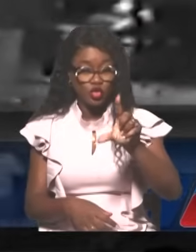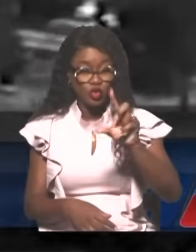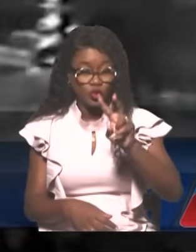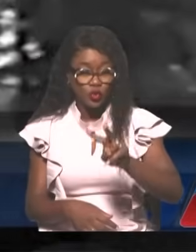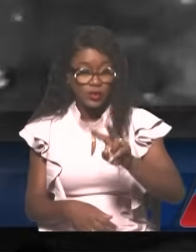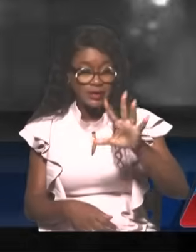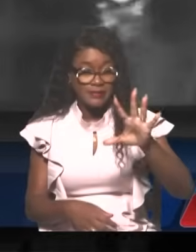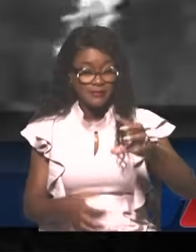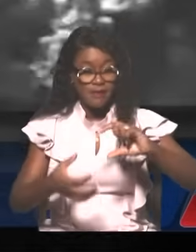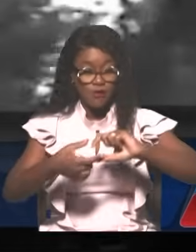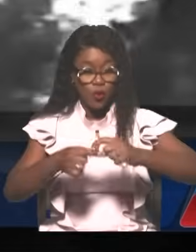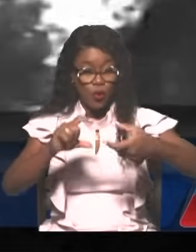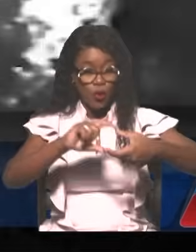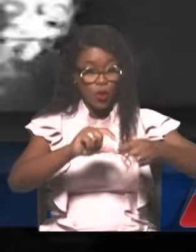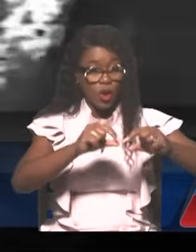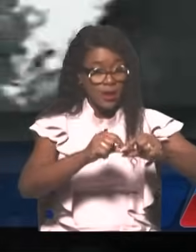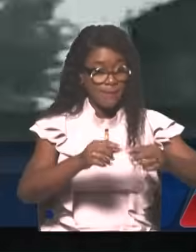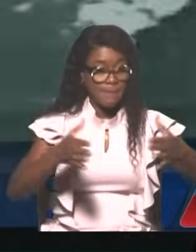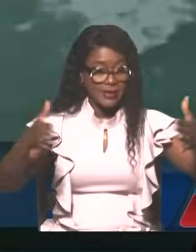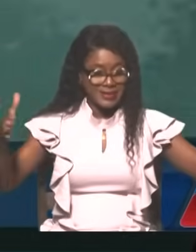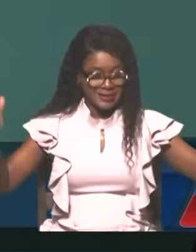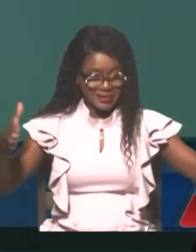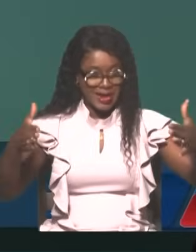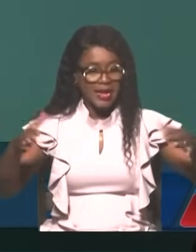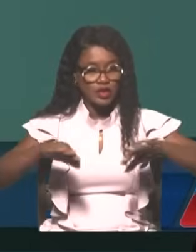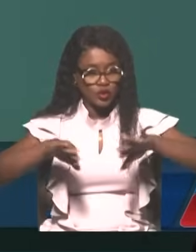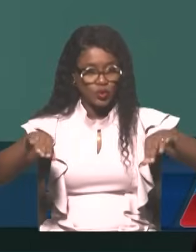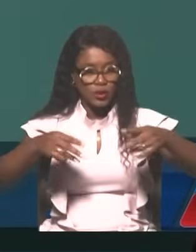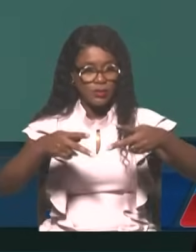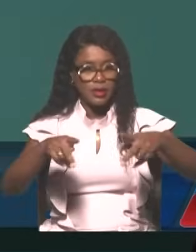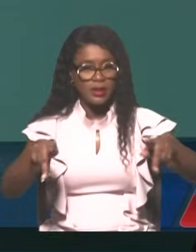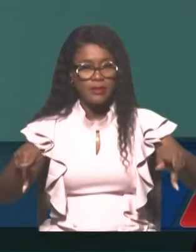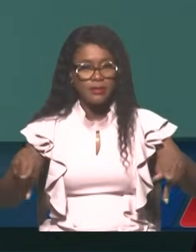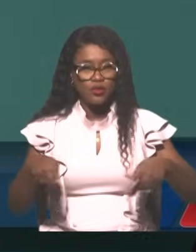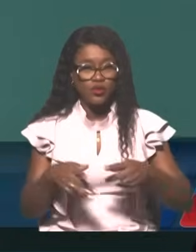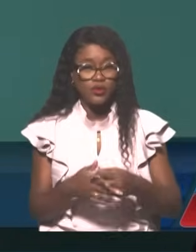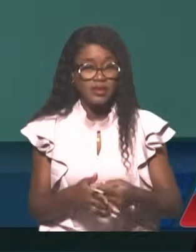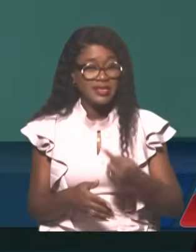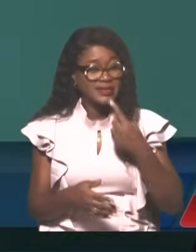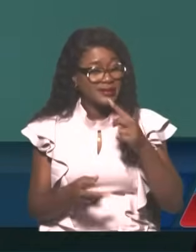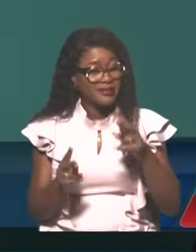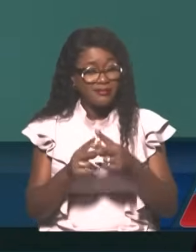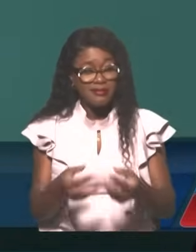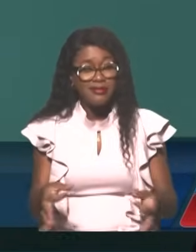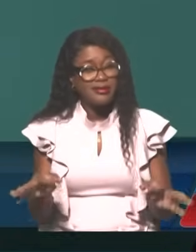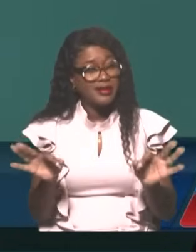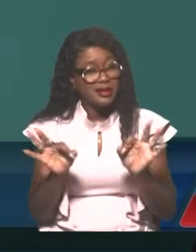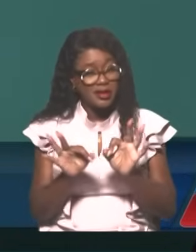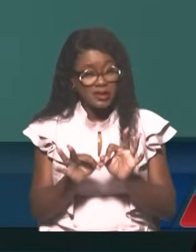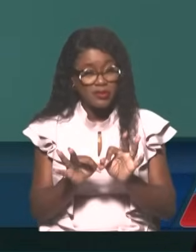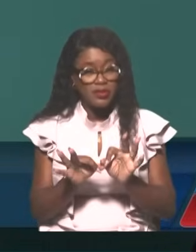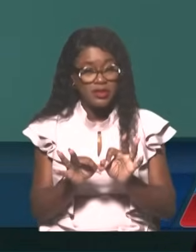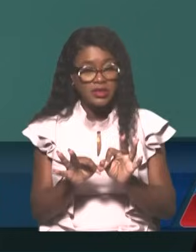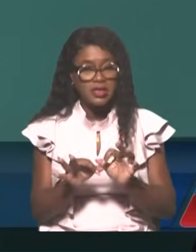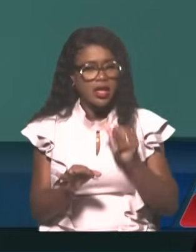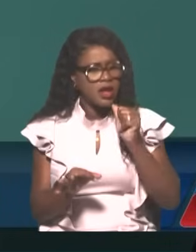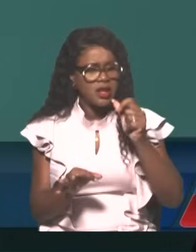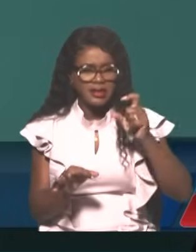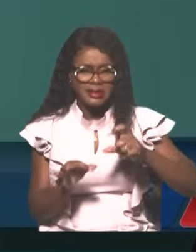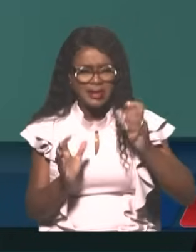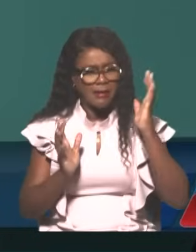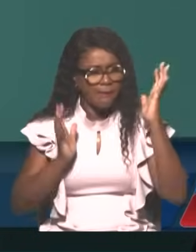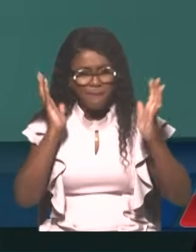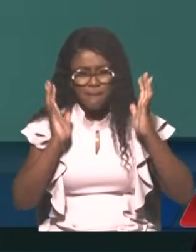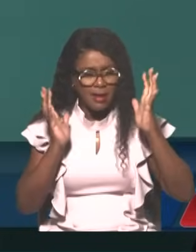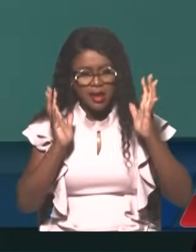125 Olympic-sized swimming pools. Ms. Ramjarrie stressed that there is no immediate cause for panic